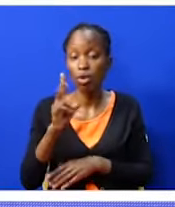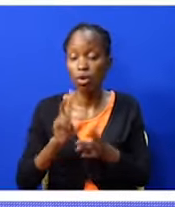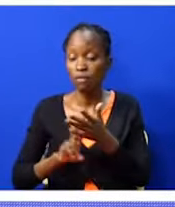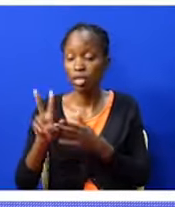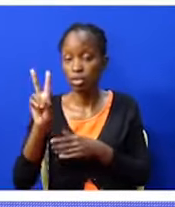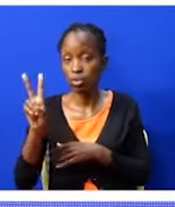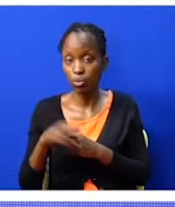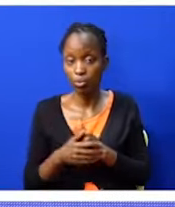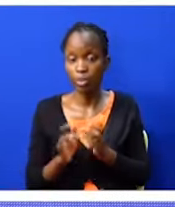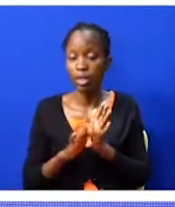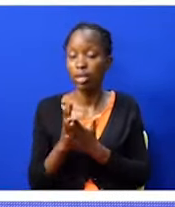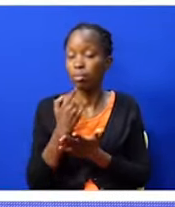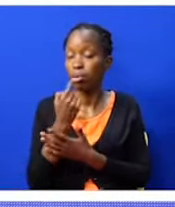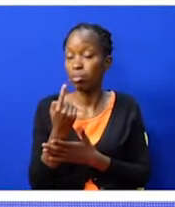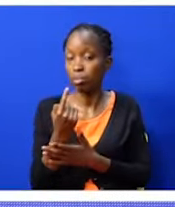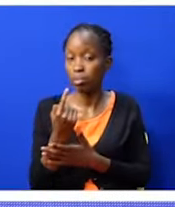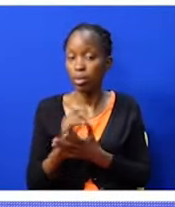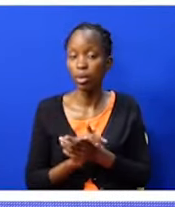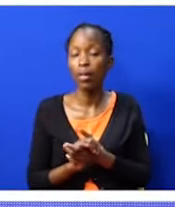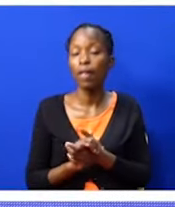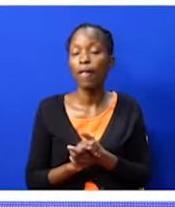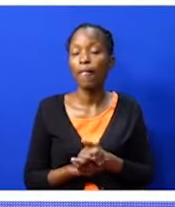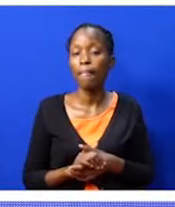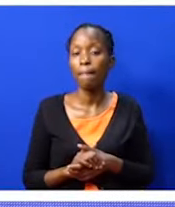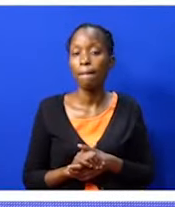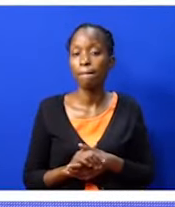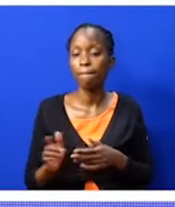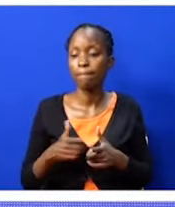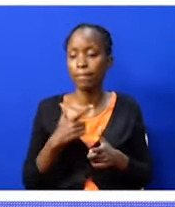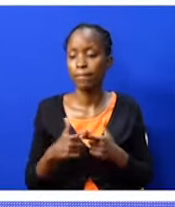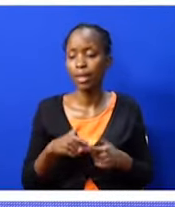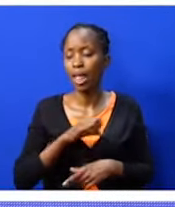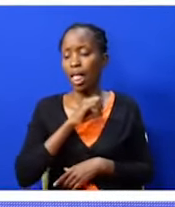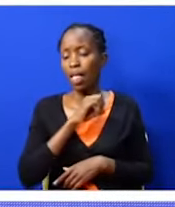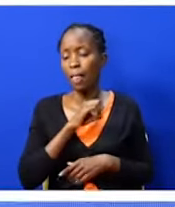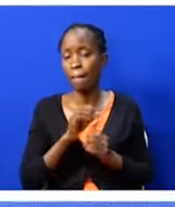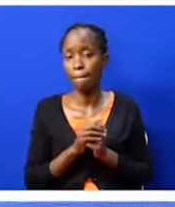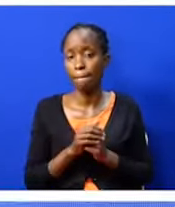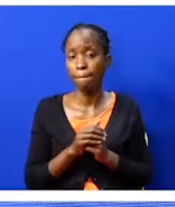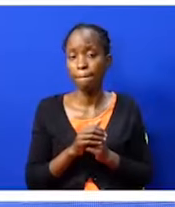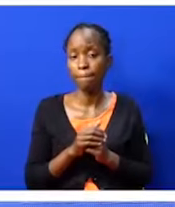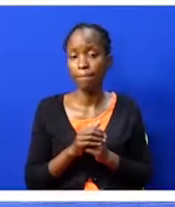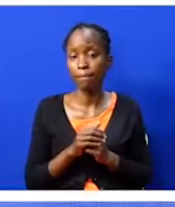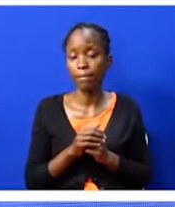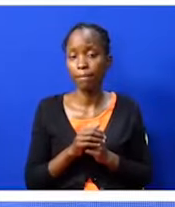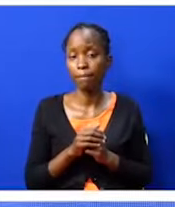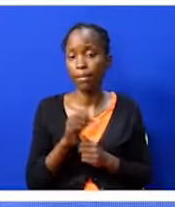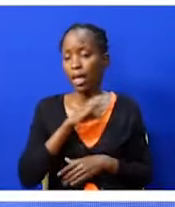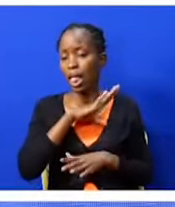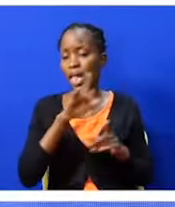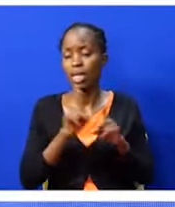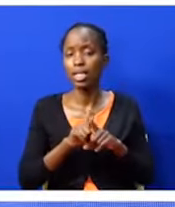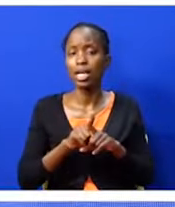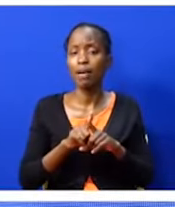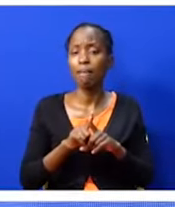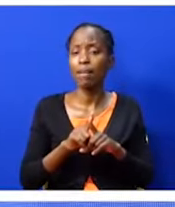2, the Bible says, suddenly a sound like the blowing of violent wind